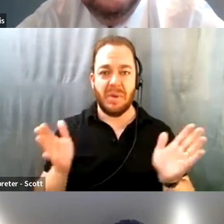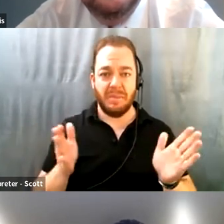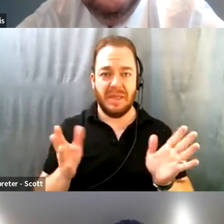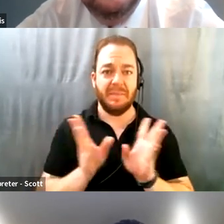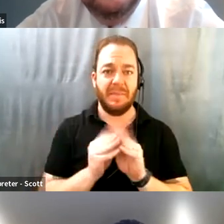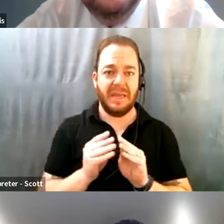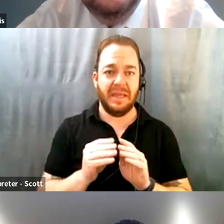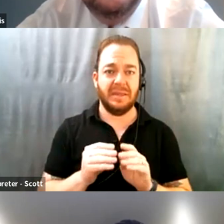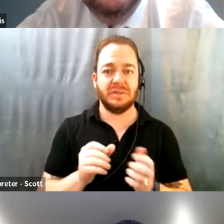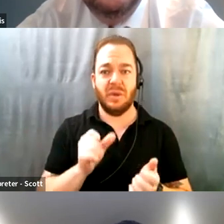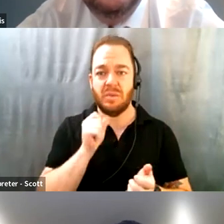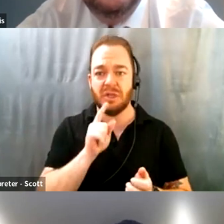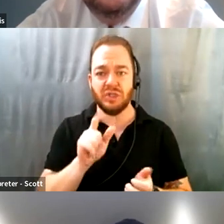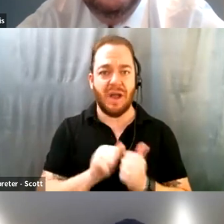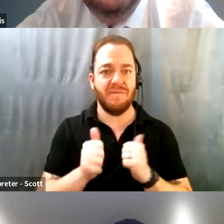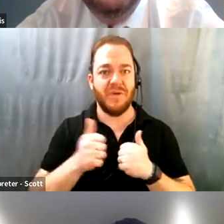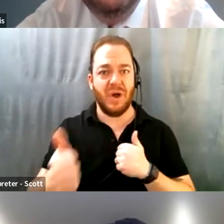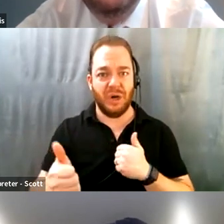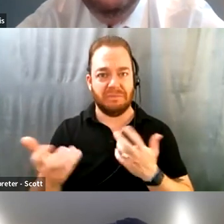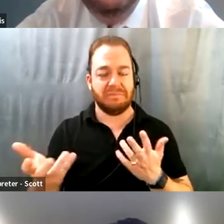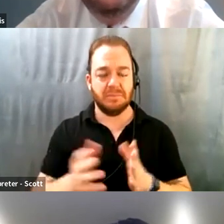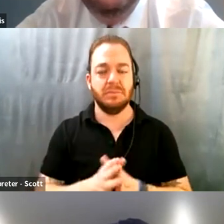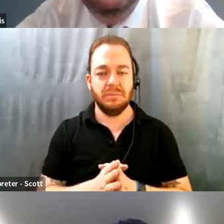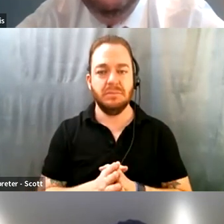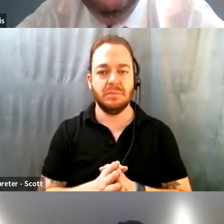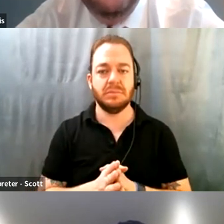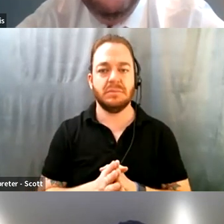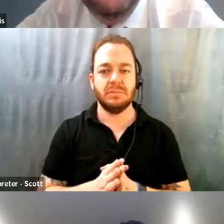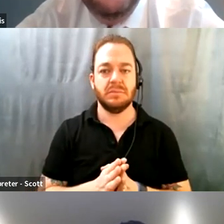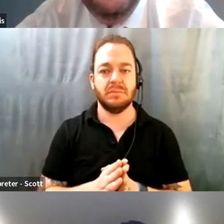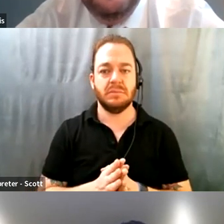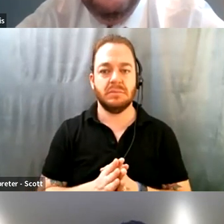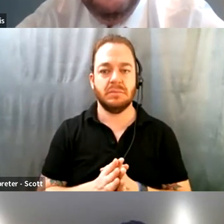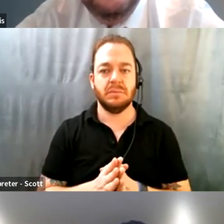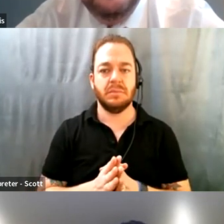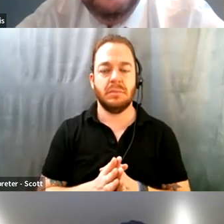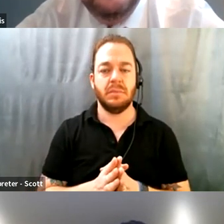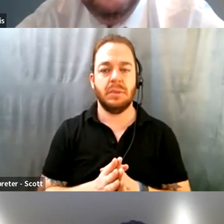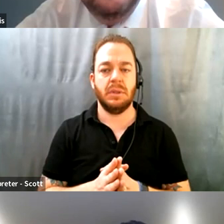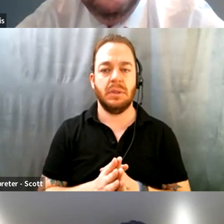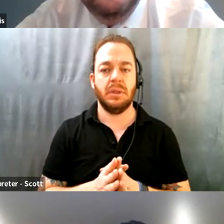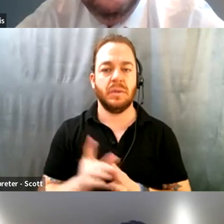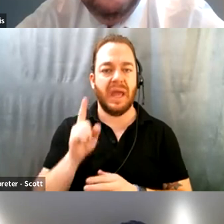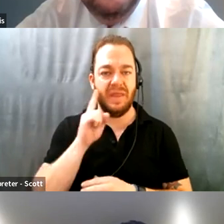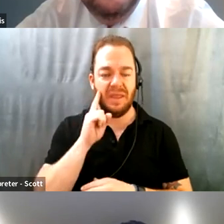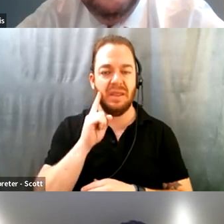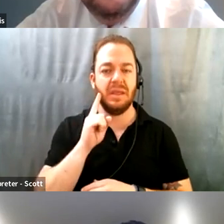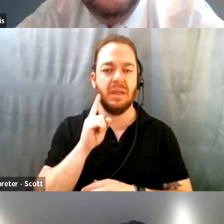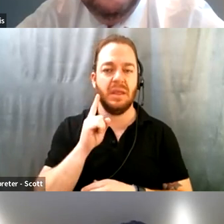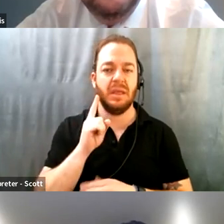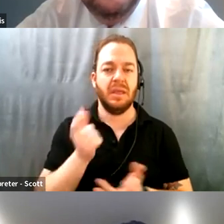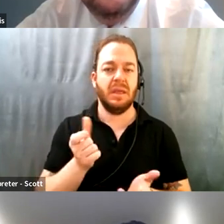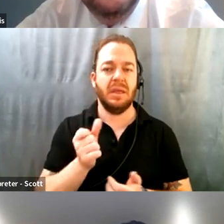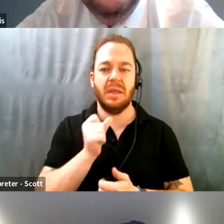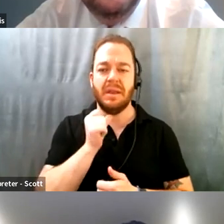so I'm not sure how far along you are from that, but So I think not,